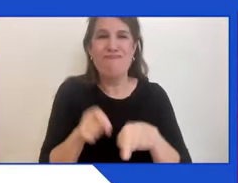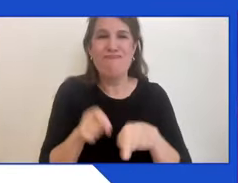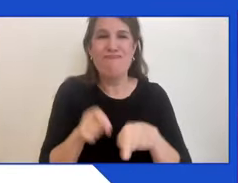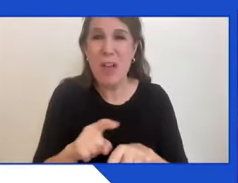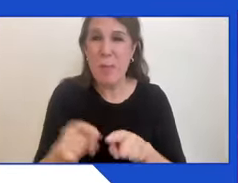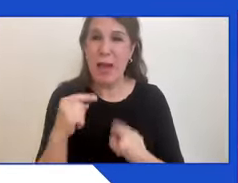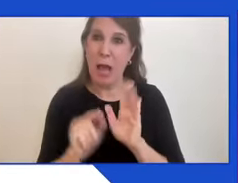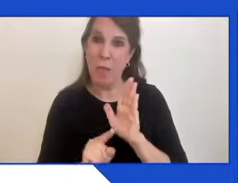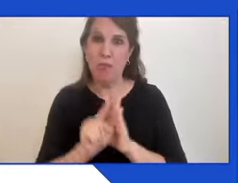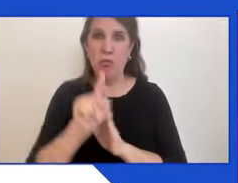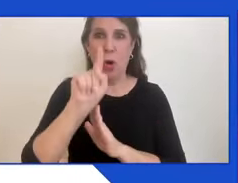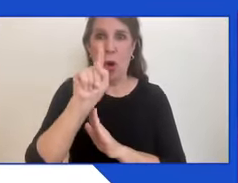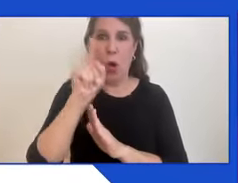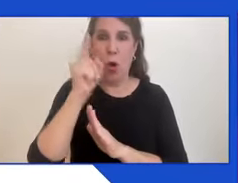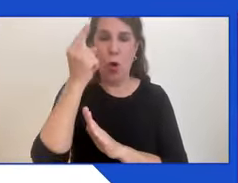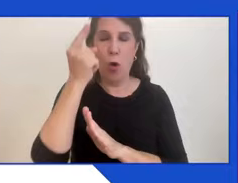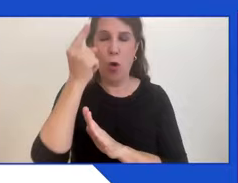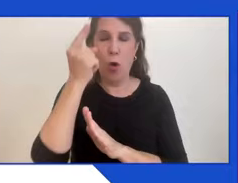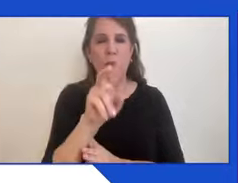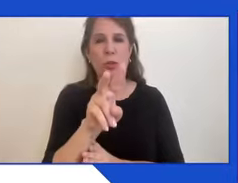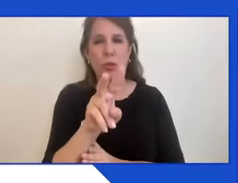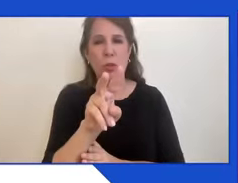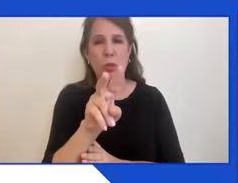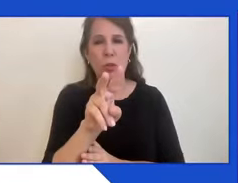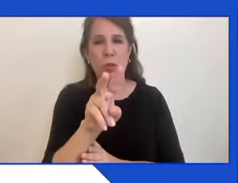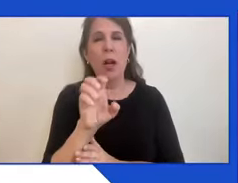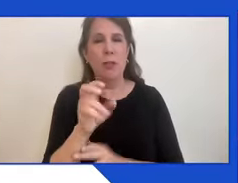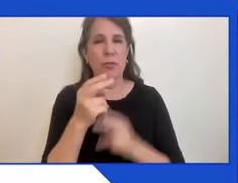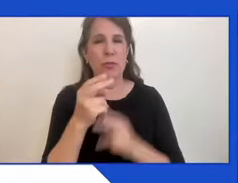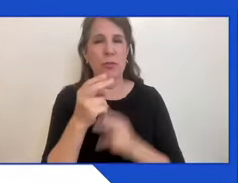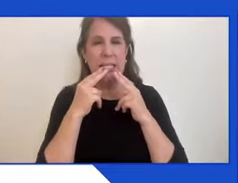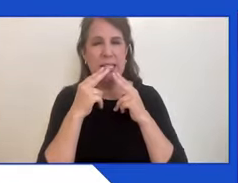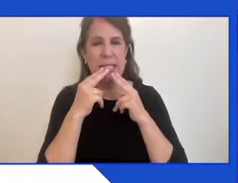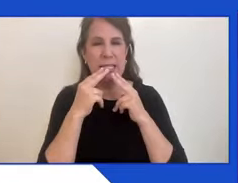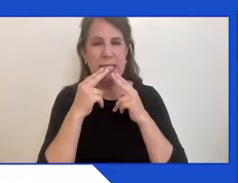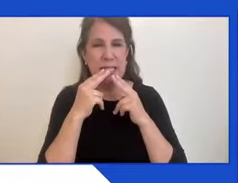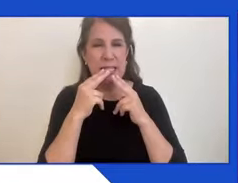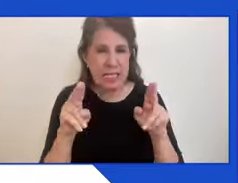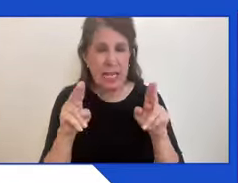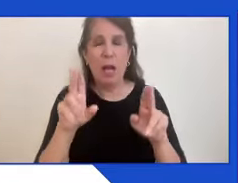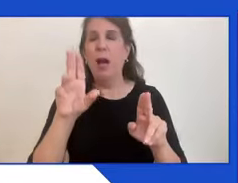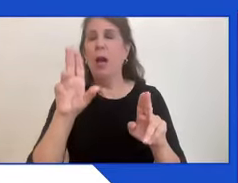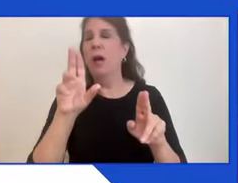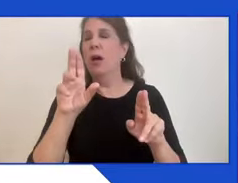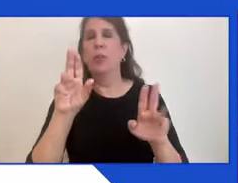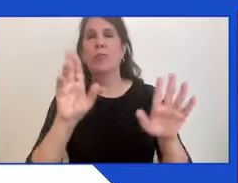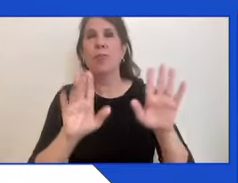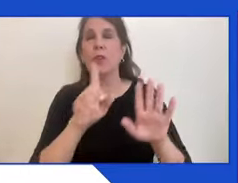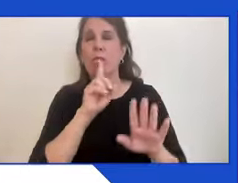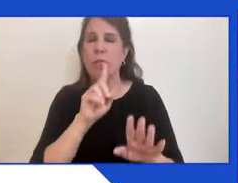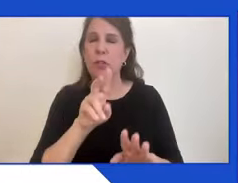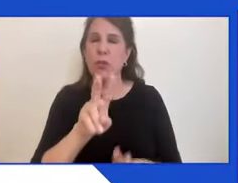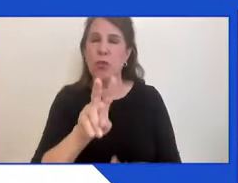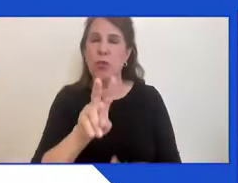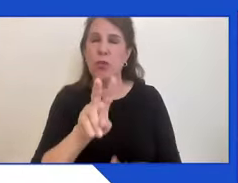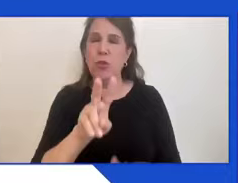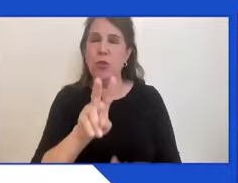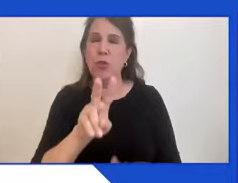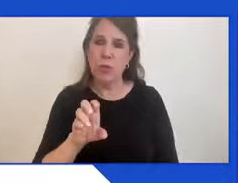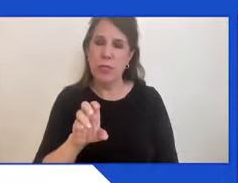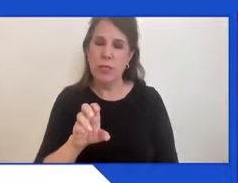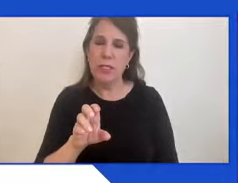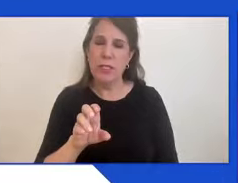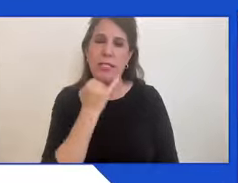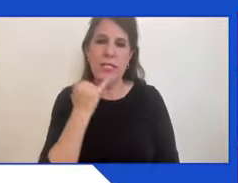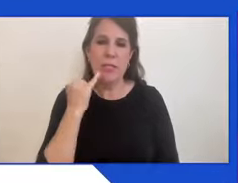200 innocent citizens of Israel, well, almost 200 Israeli children of Israel who are now